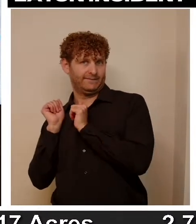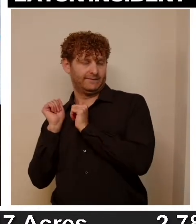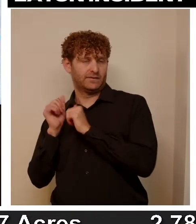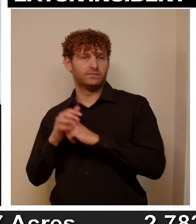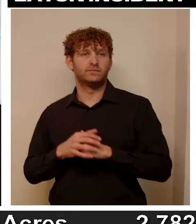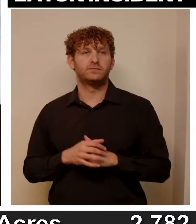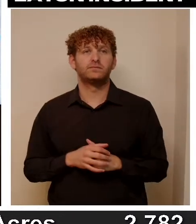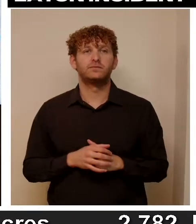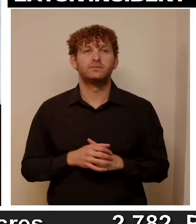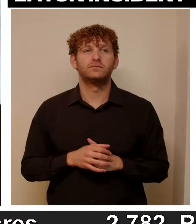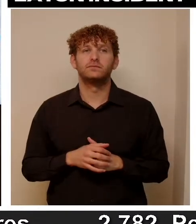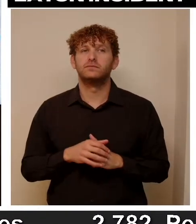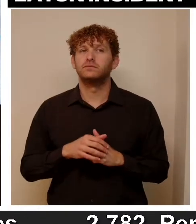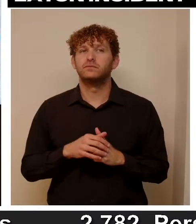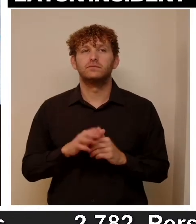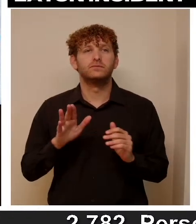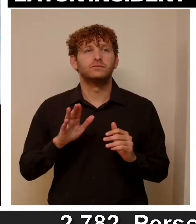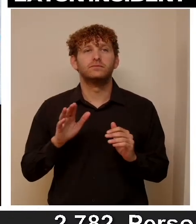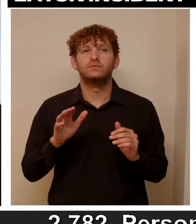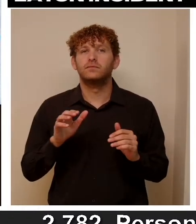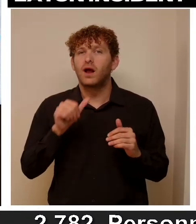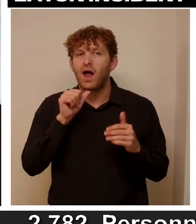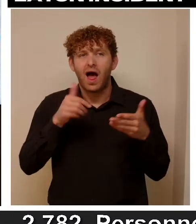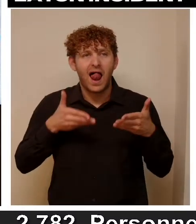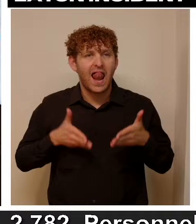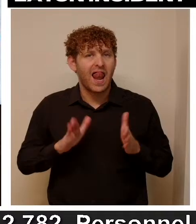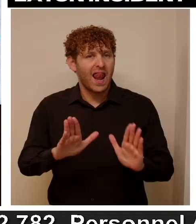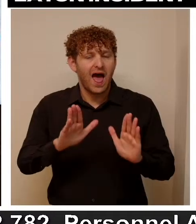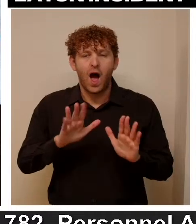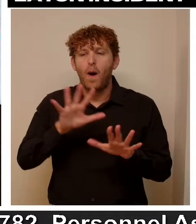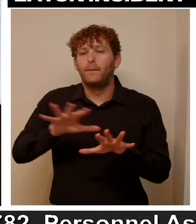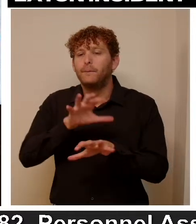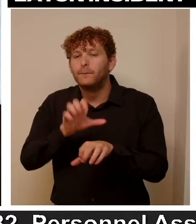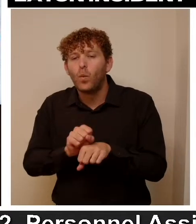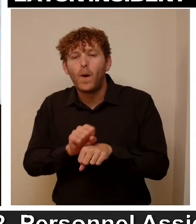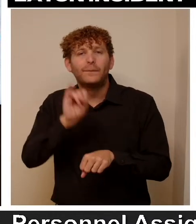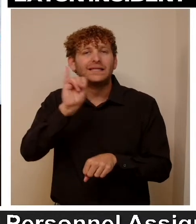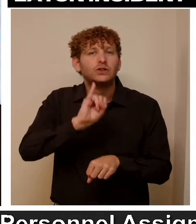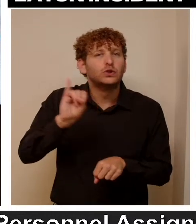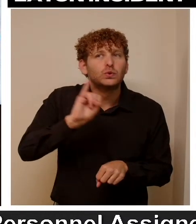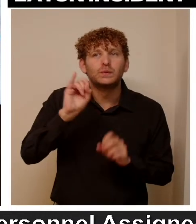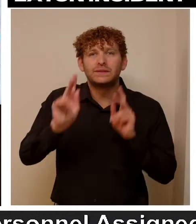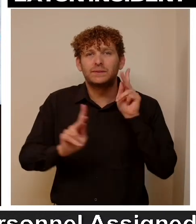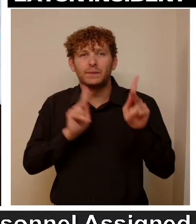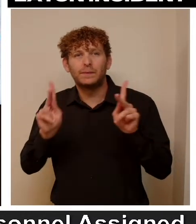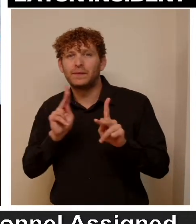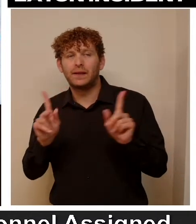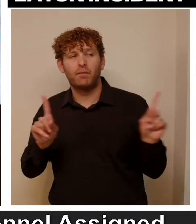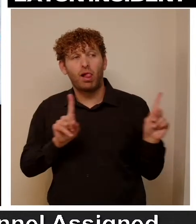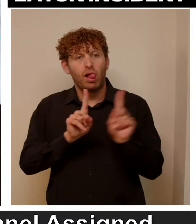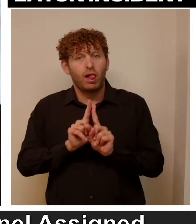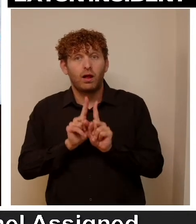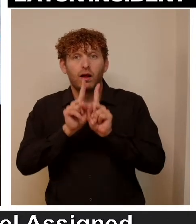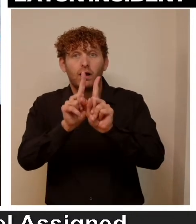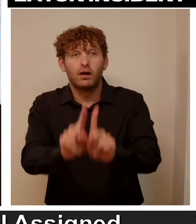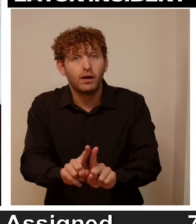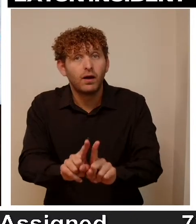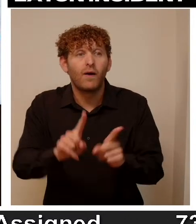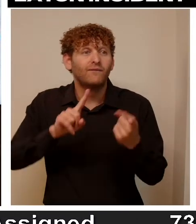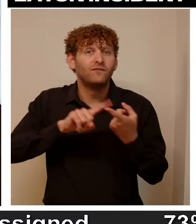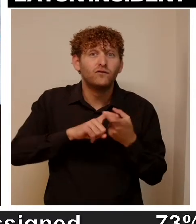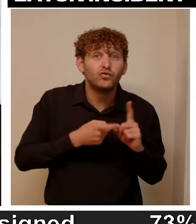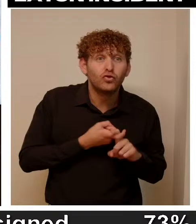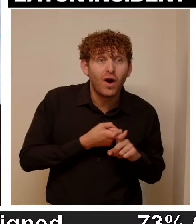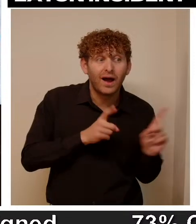for insurance assessors. We're asking, please don't bring friends or family